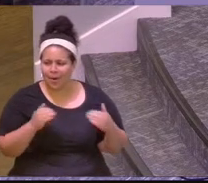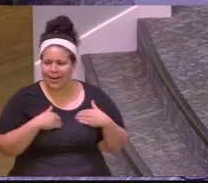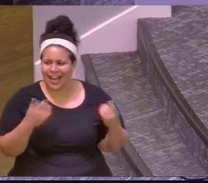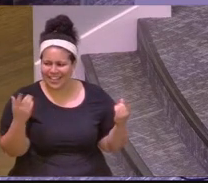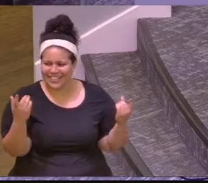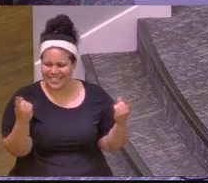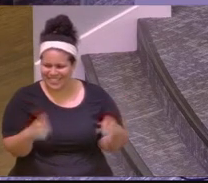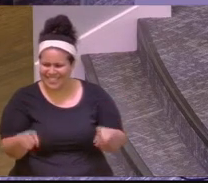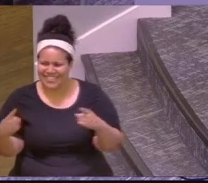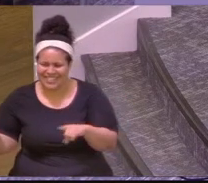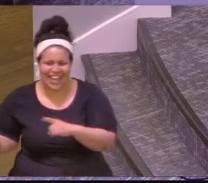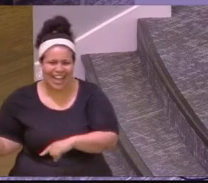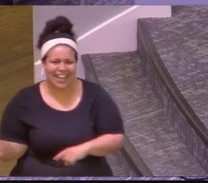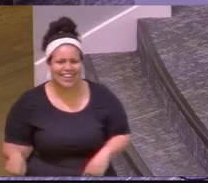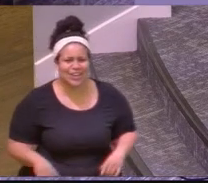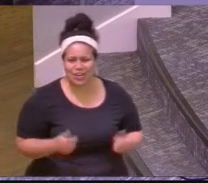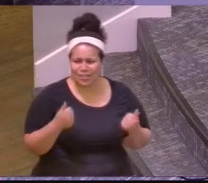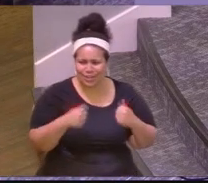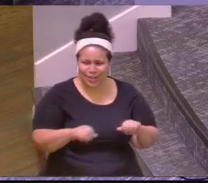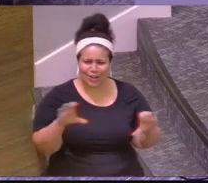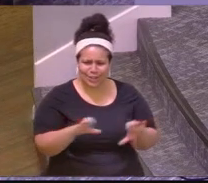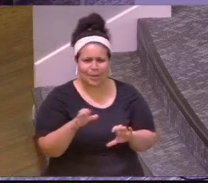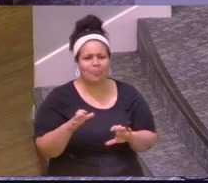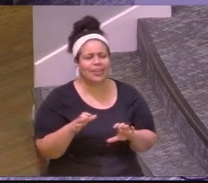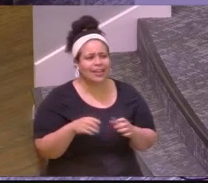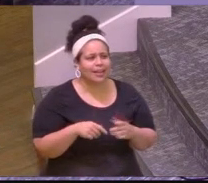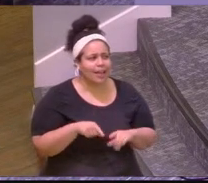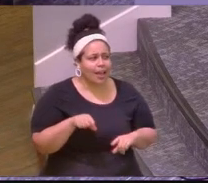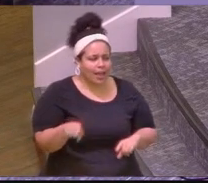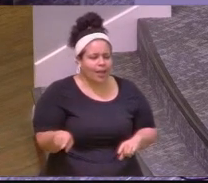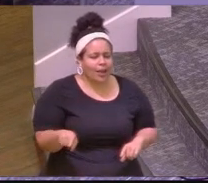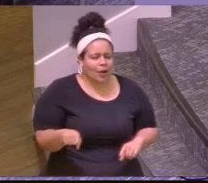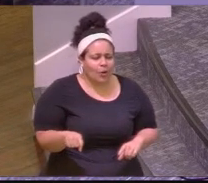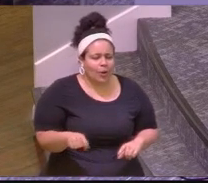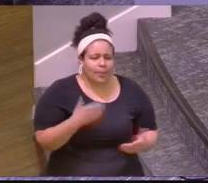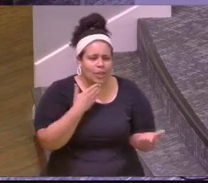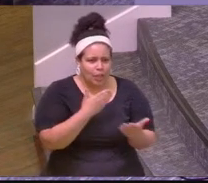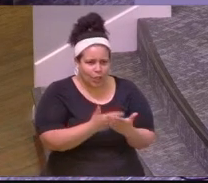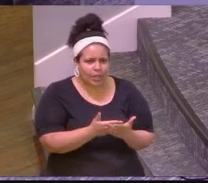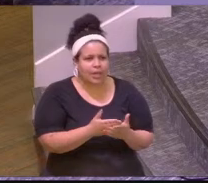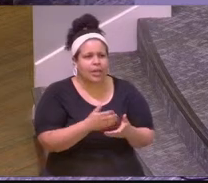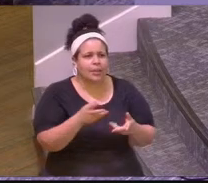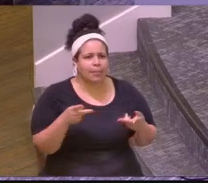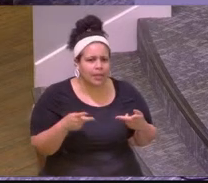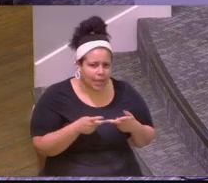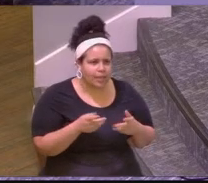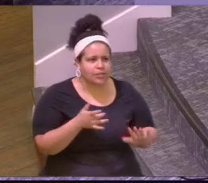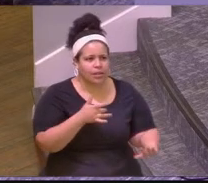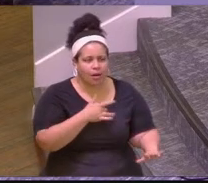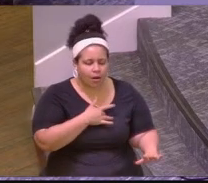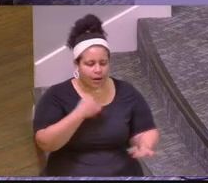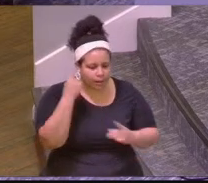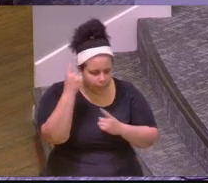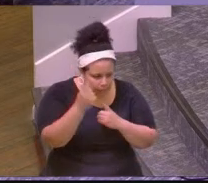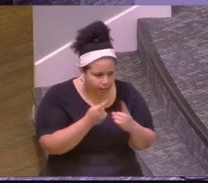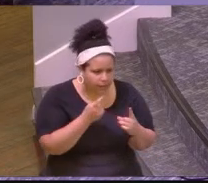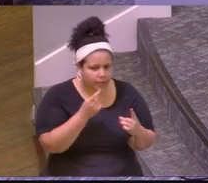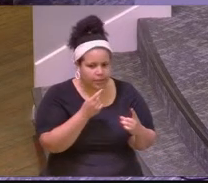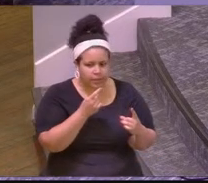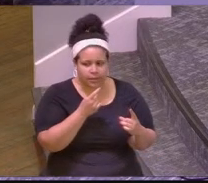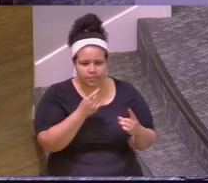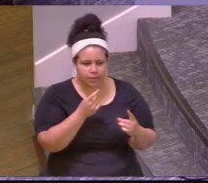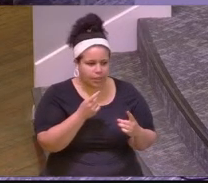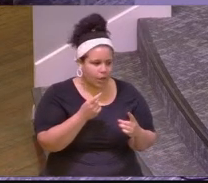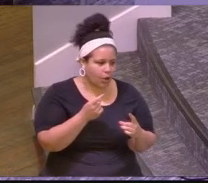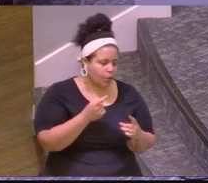Broad School, something that will put us in a good place with our hearts and with our community, and then we'll just go